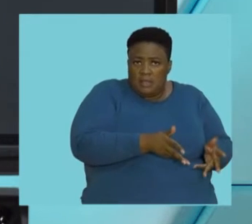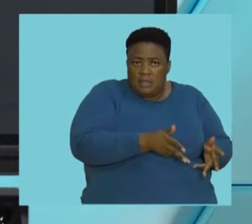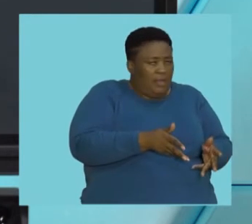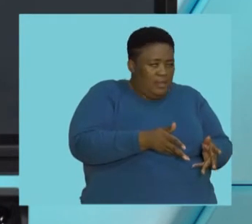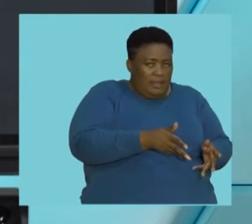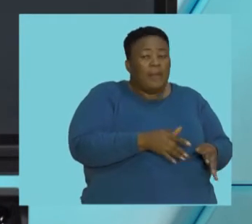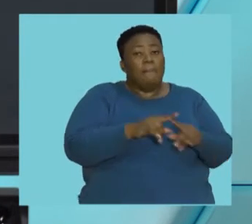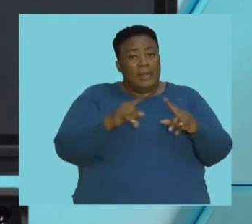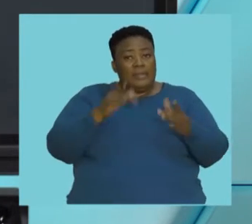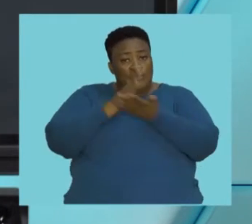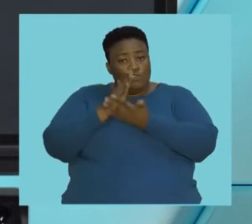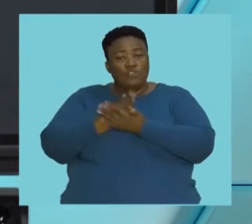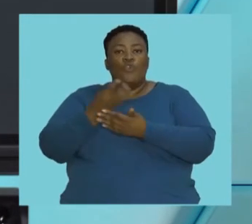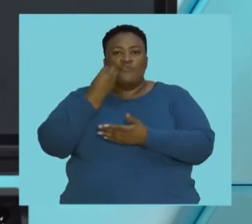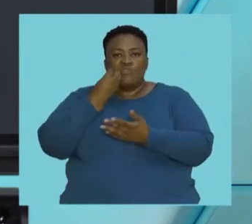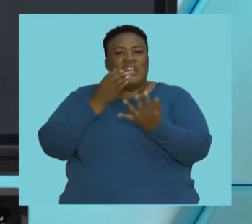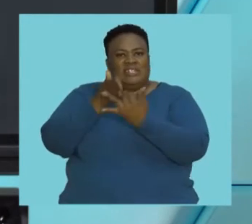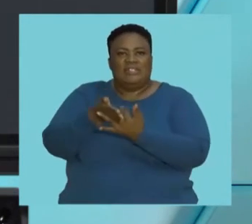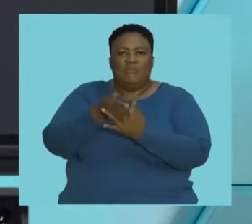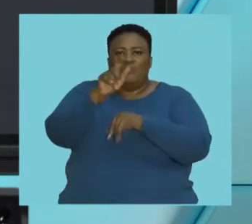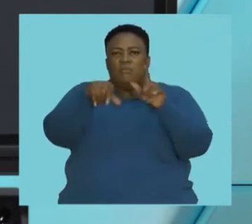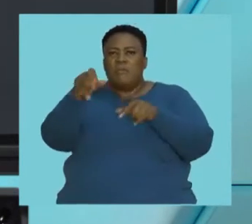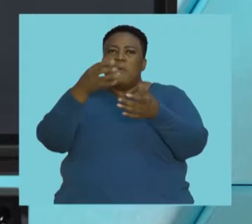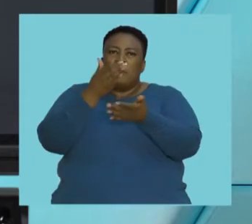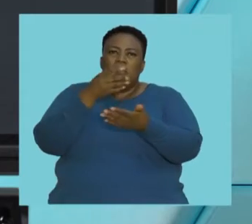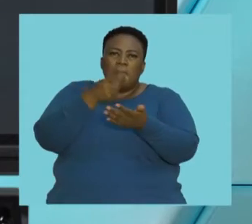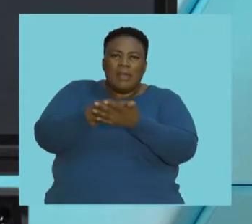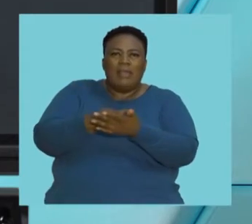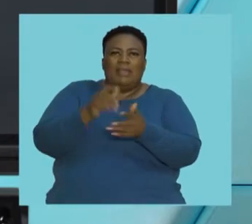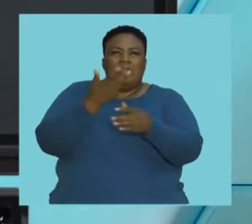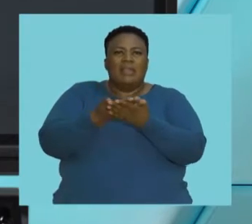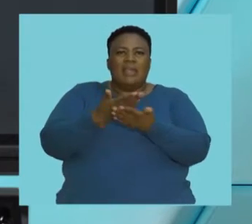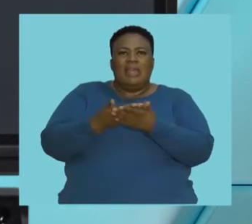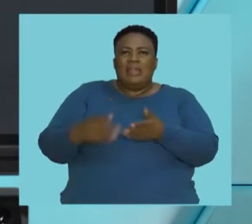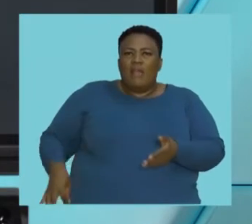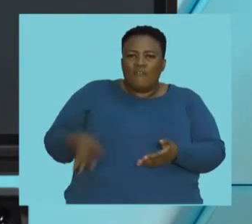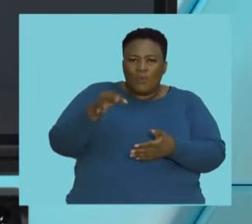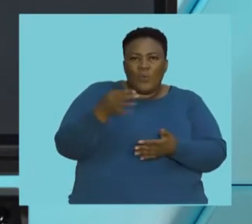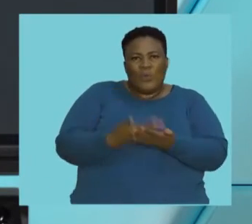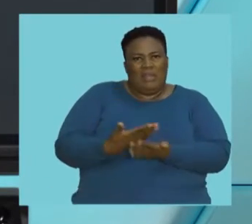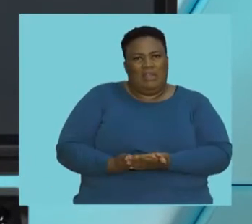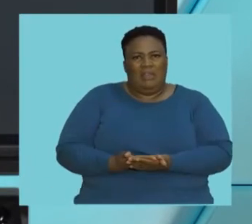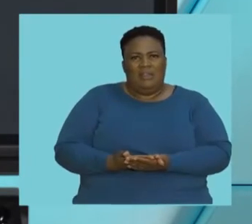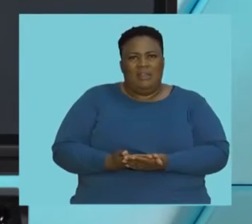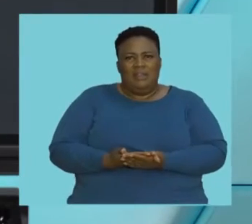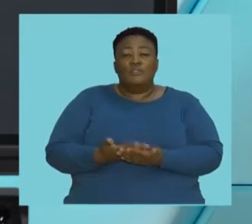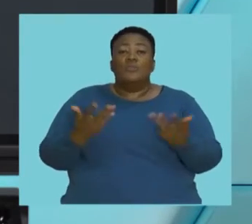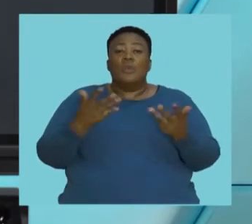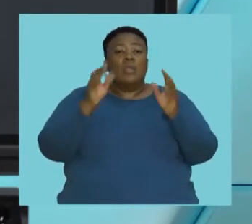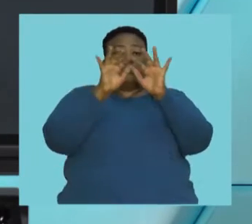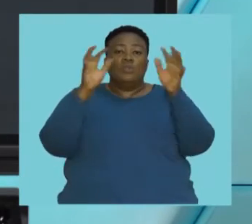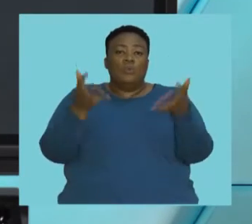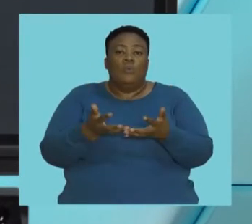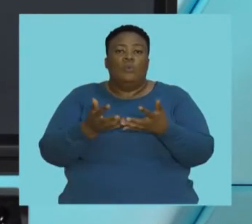just producing the food, it's about making that food accessible as well as affordable to the global